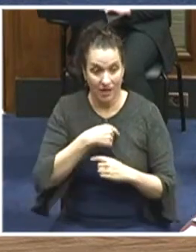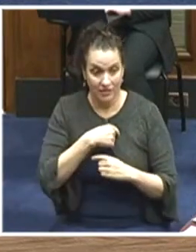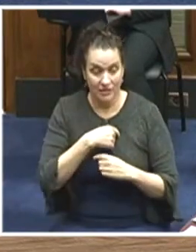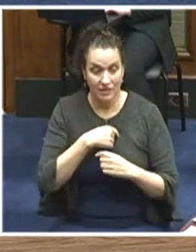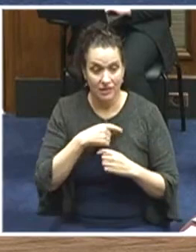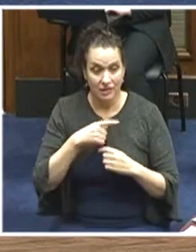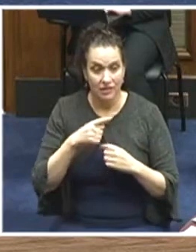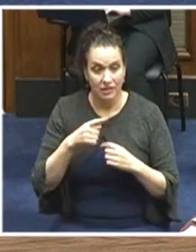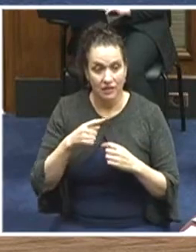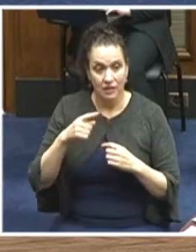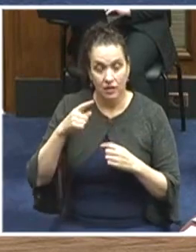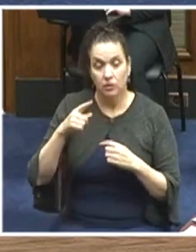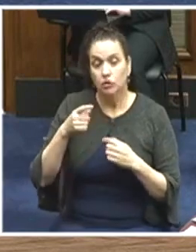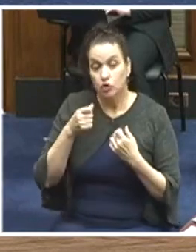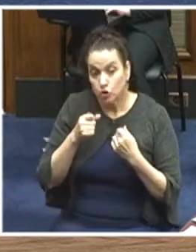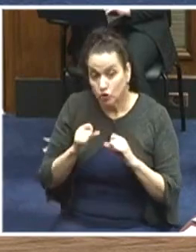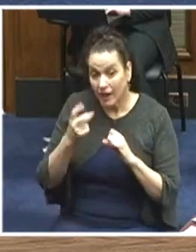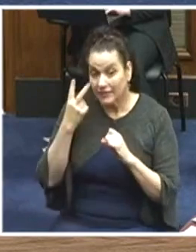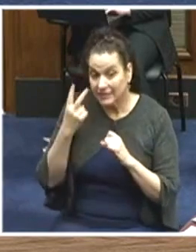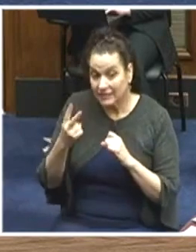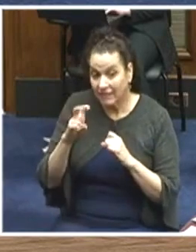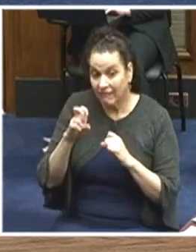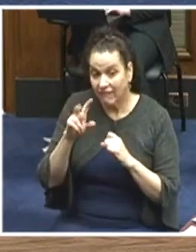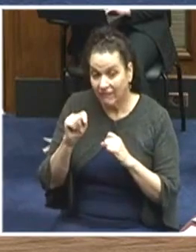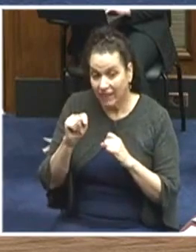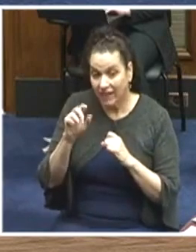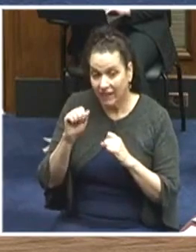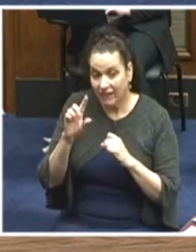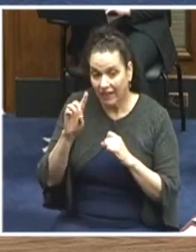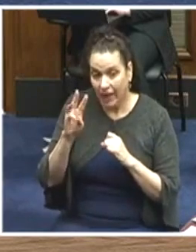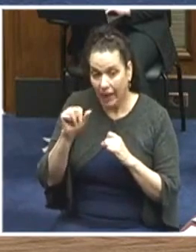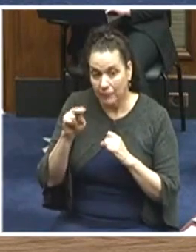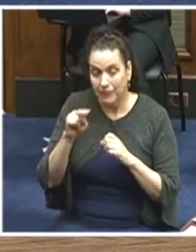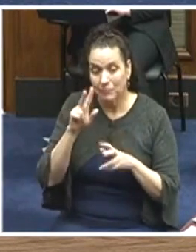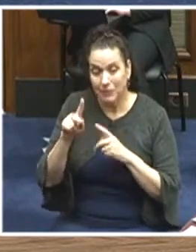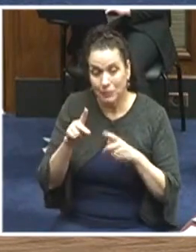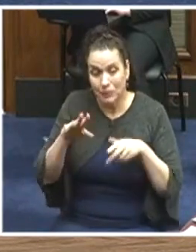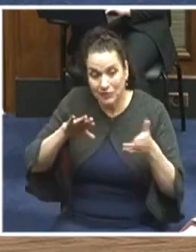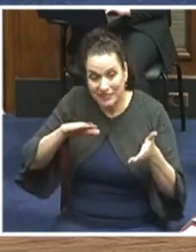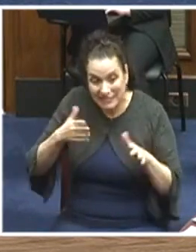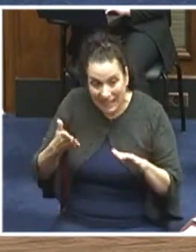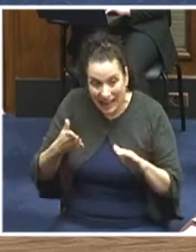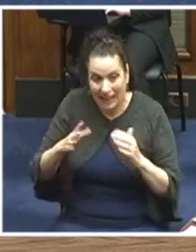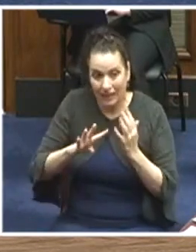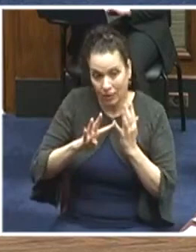hospitals of the Veterans Administration, where people die in line waiting for care.